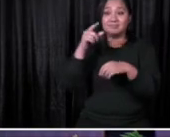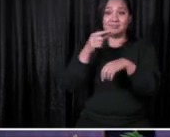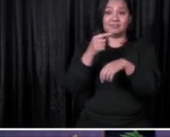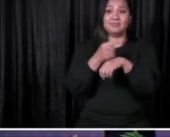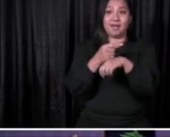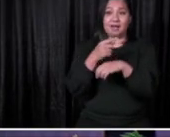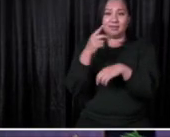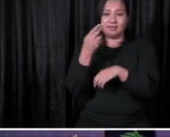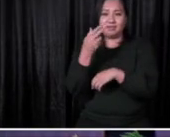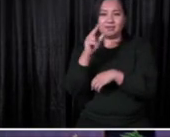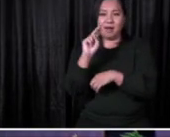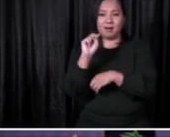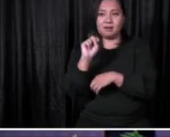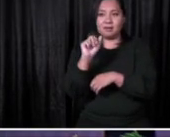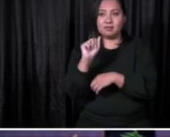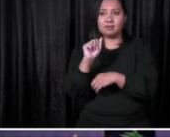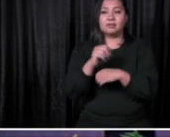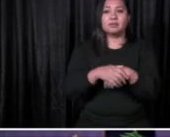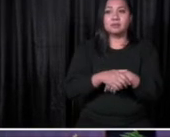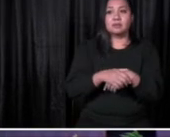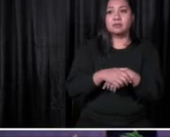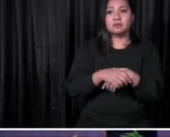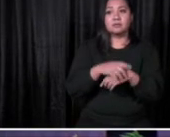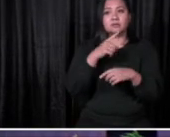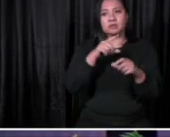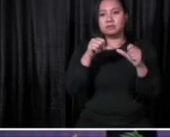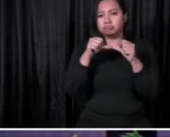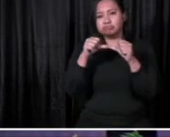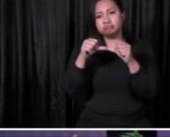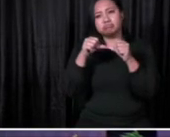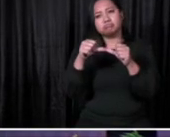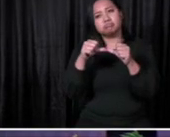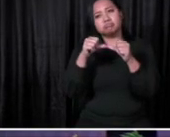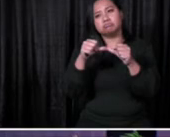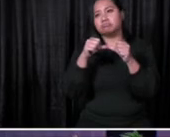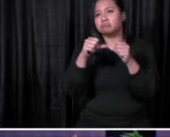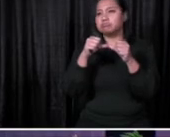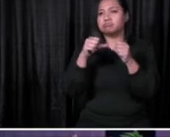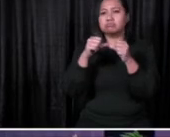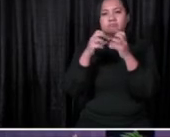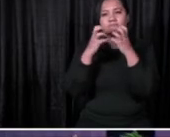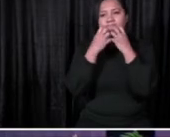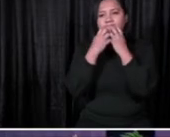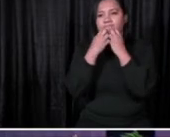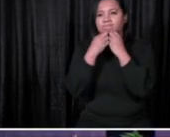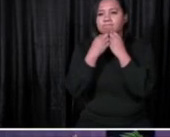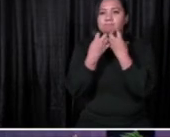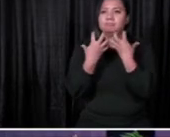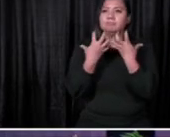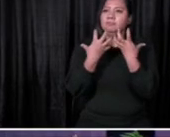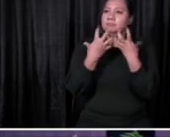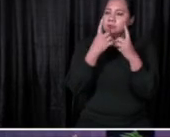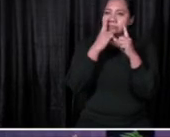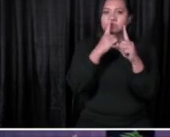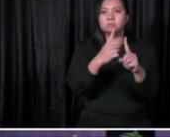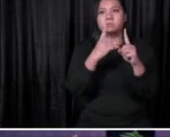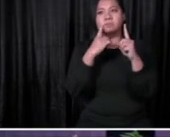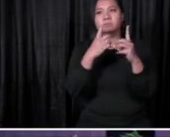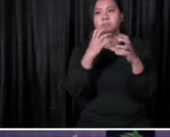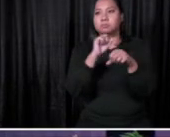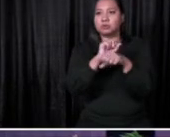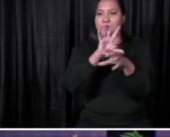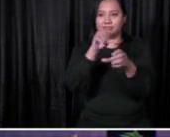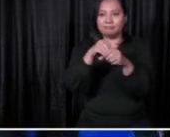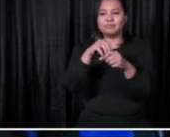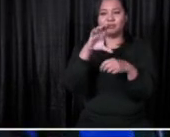to continue to fuel her passion for the criminal justice system by attending law school this coming